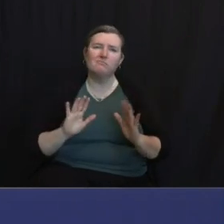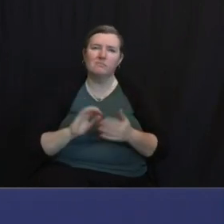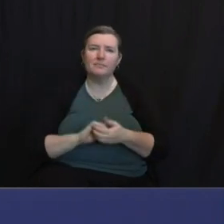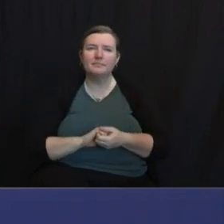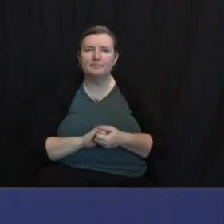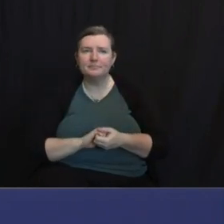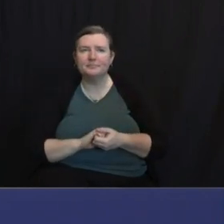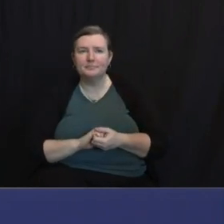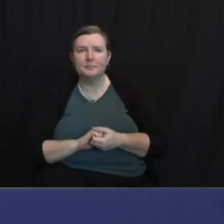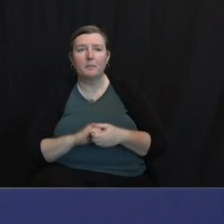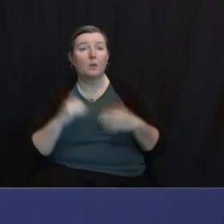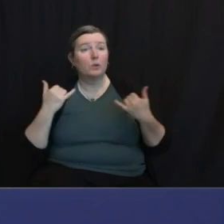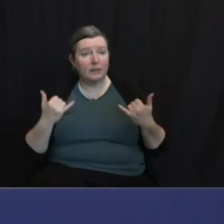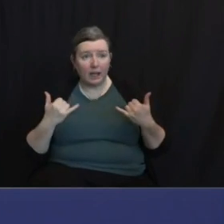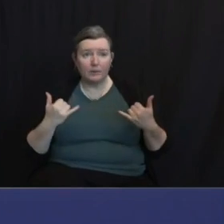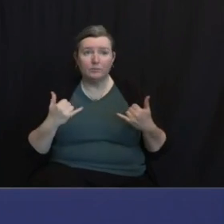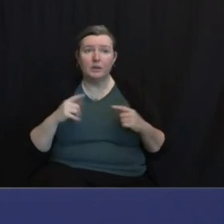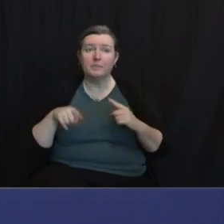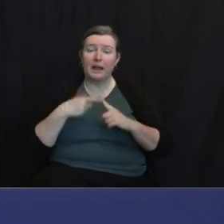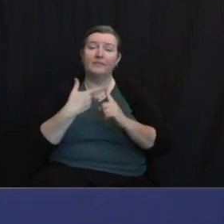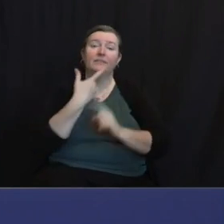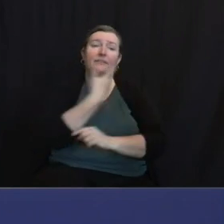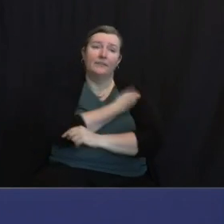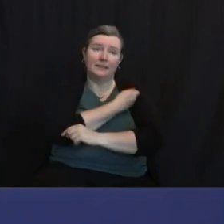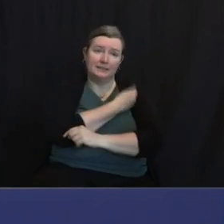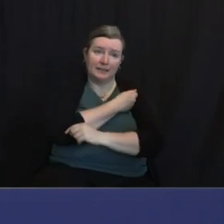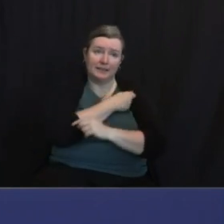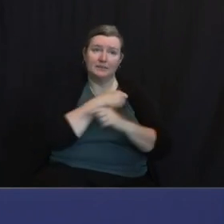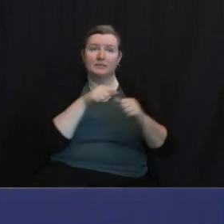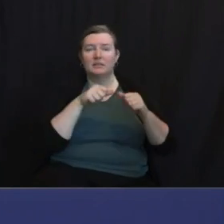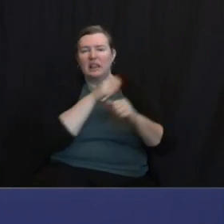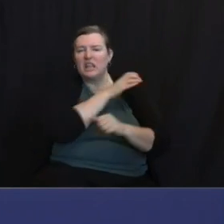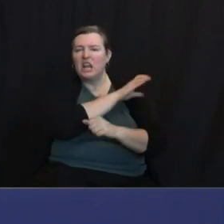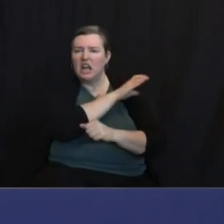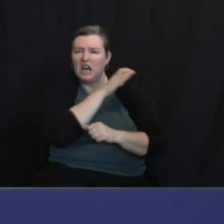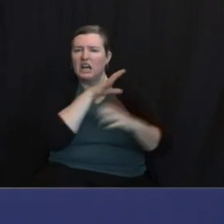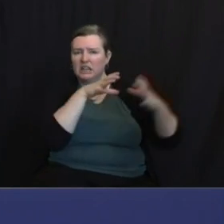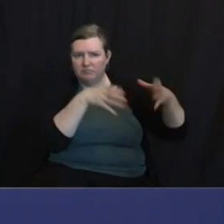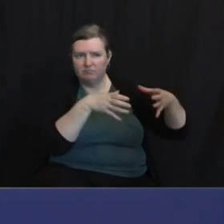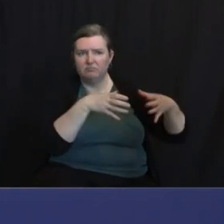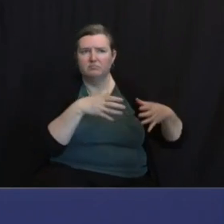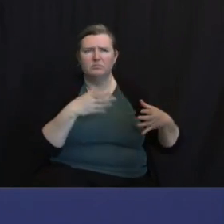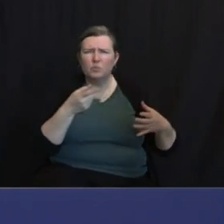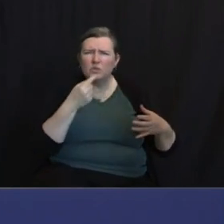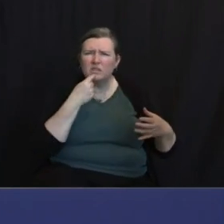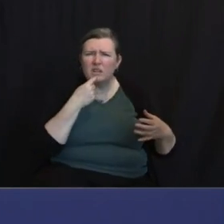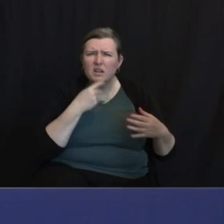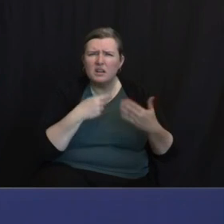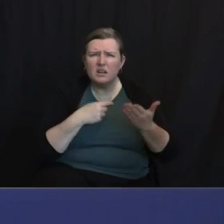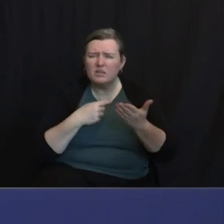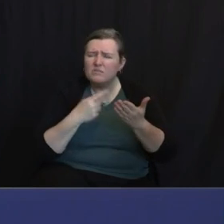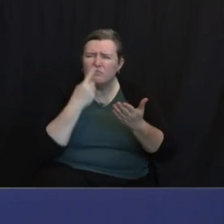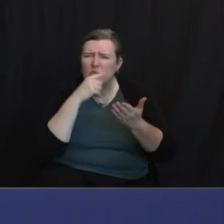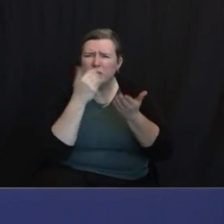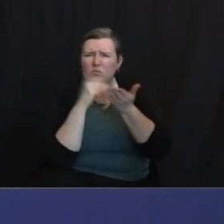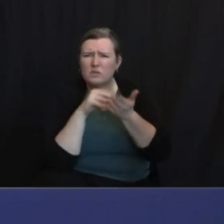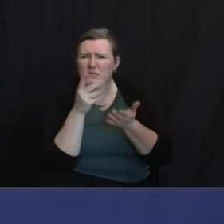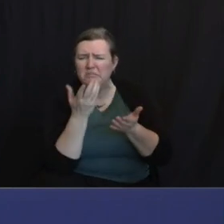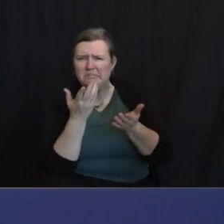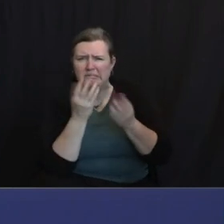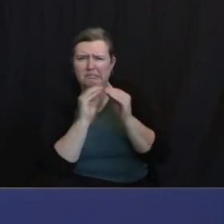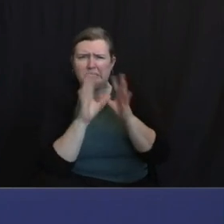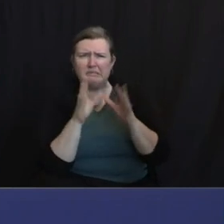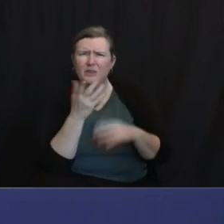on vaccine clinics, sorry, is that how do, just if you could repeat that, how can